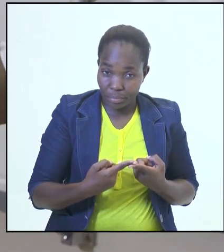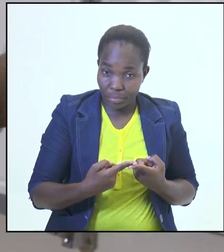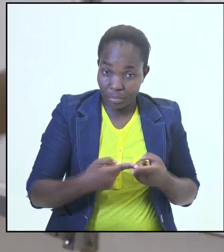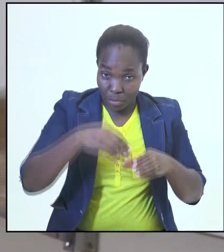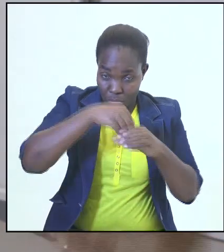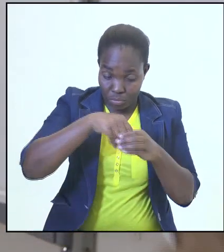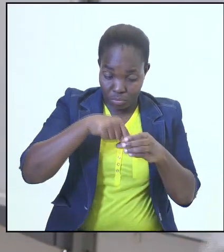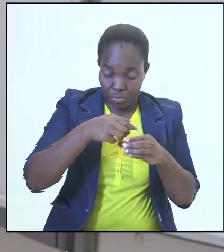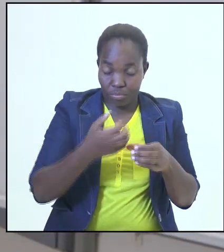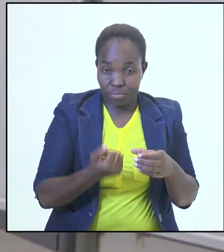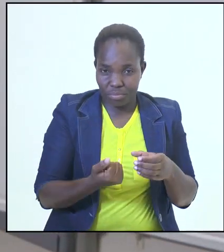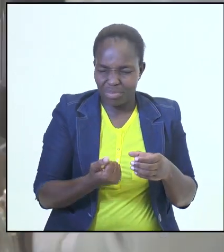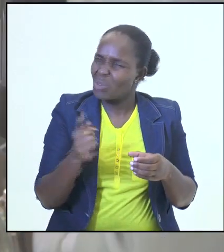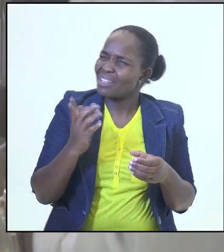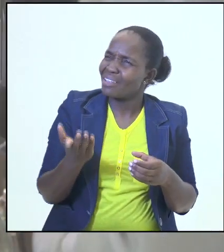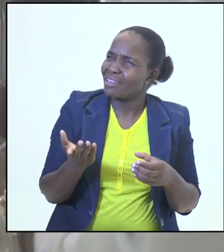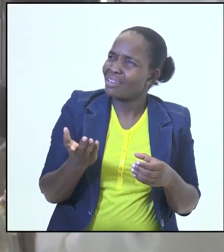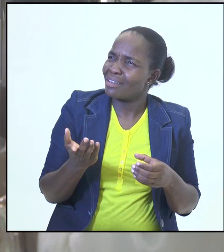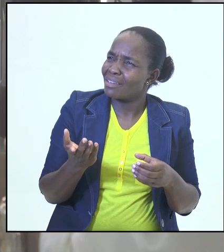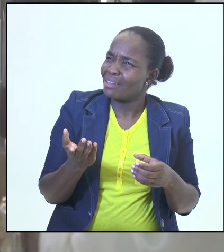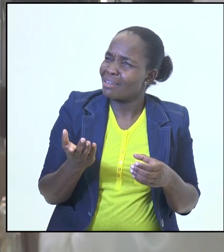inside here. Do you what, ma'am?